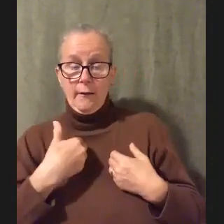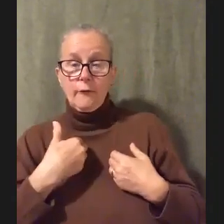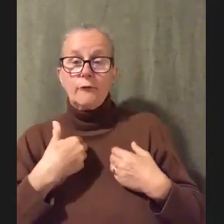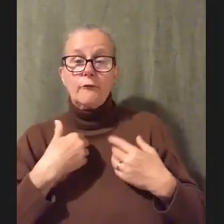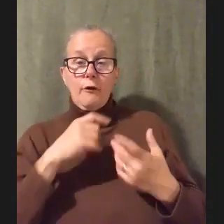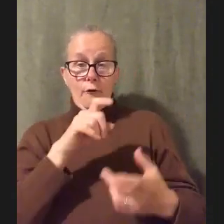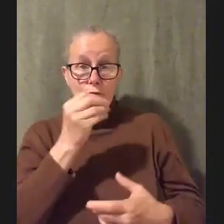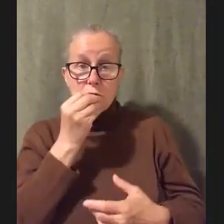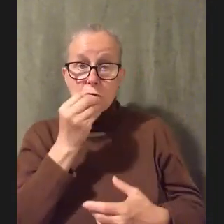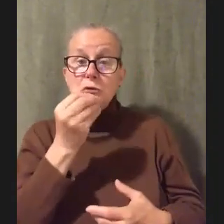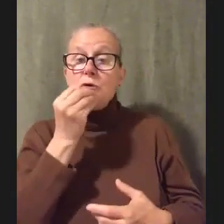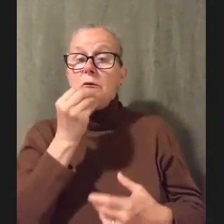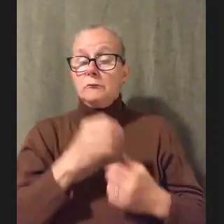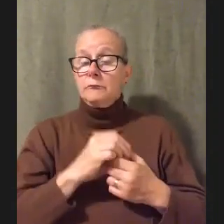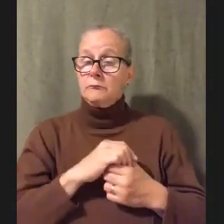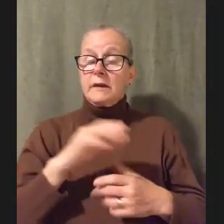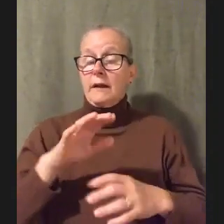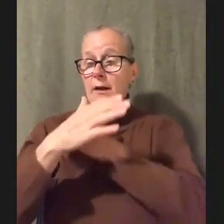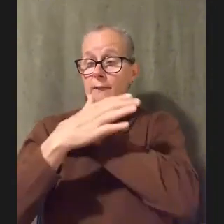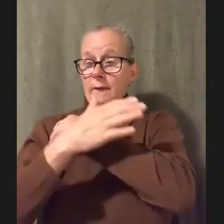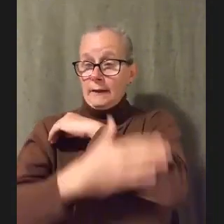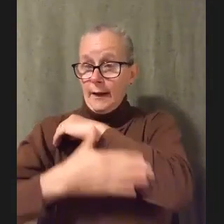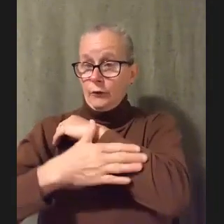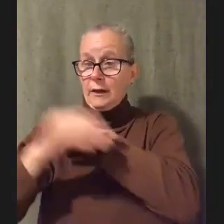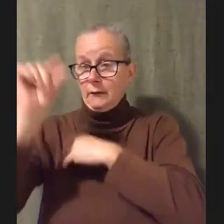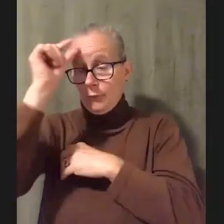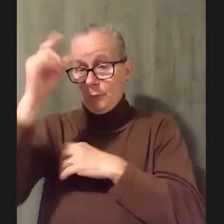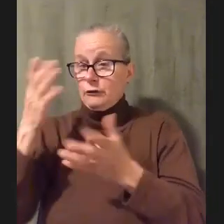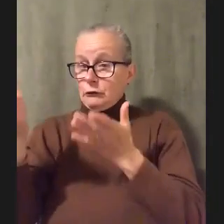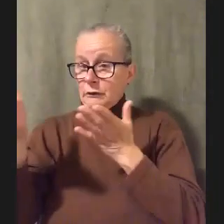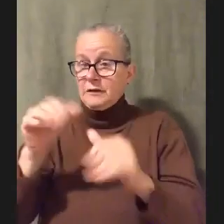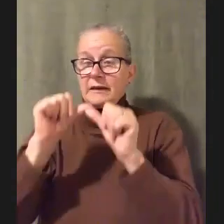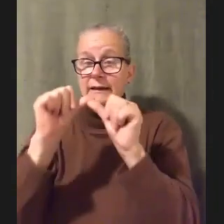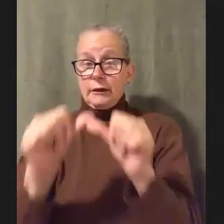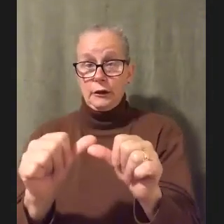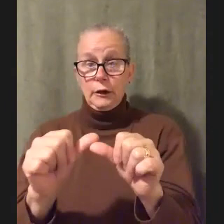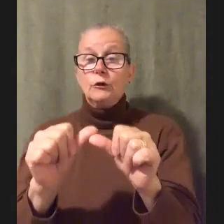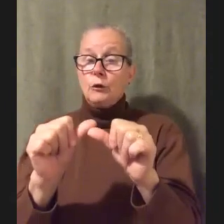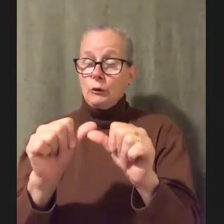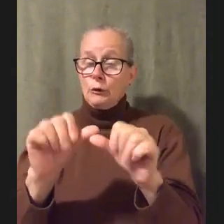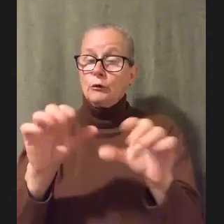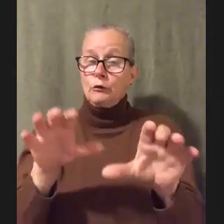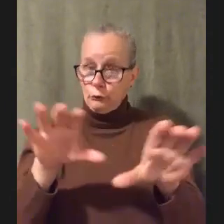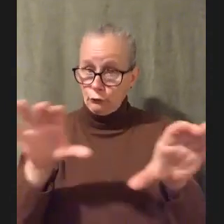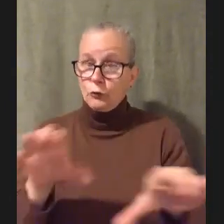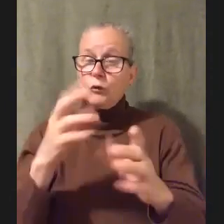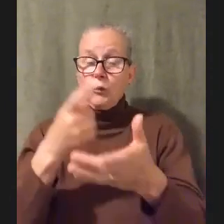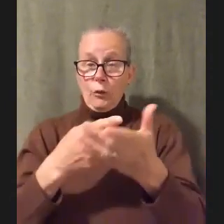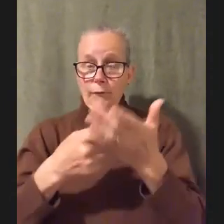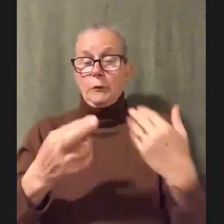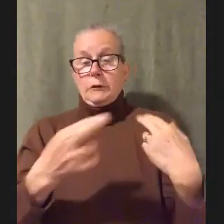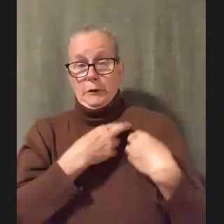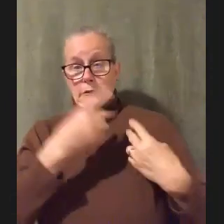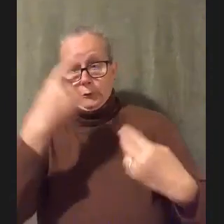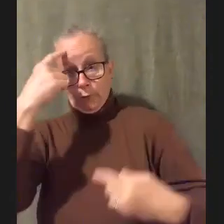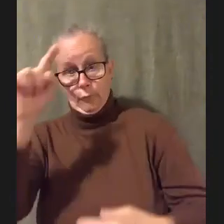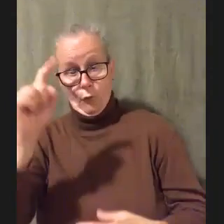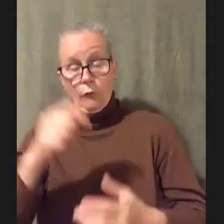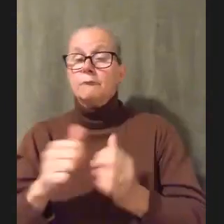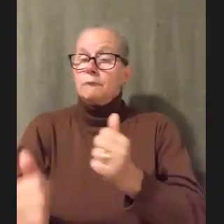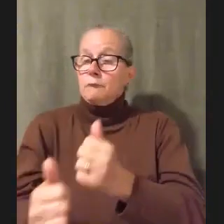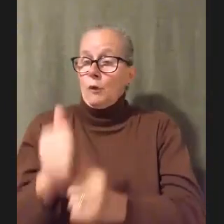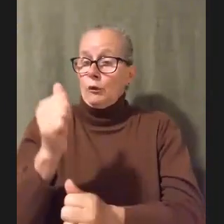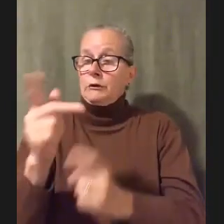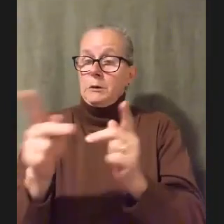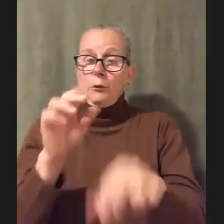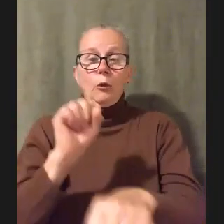food, and county government services continue to fill its responsibilities. Most of our employees are working